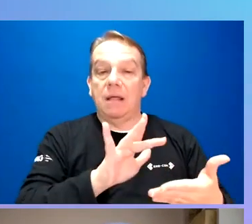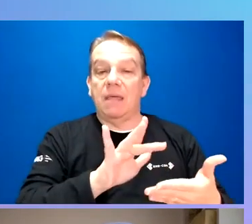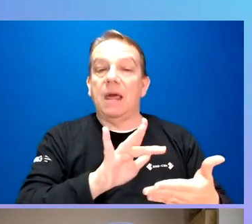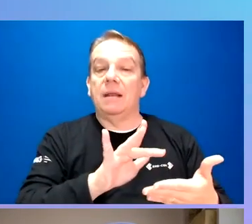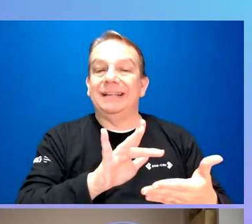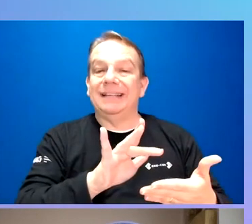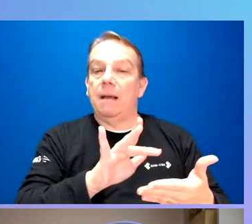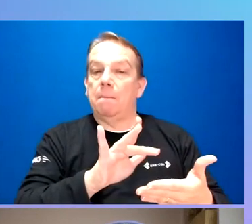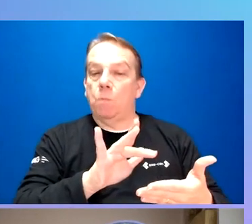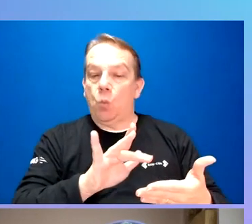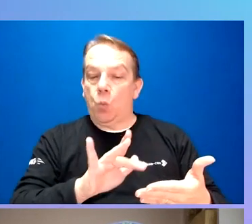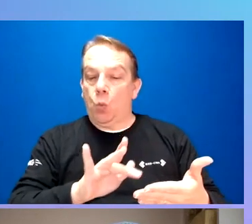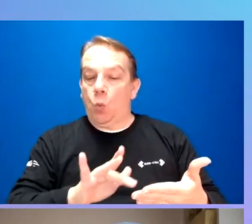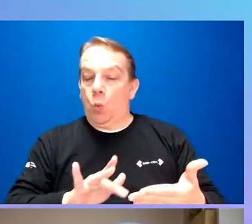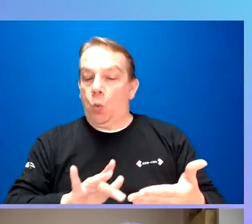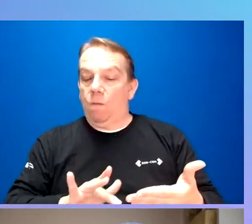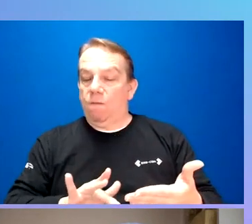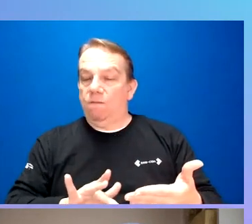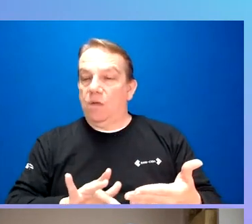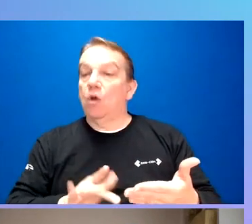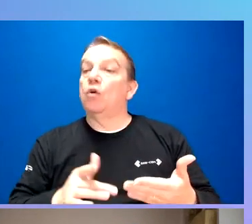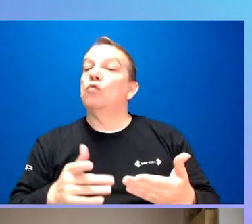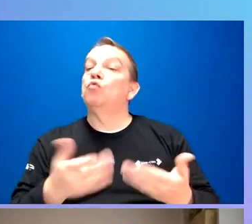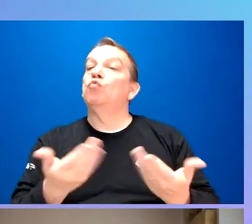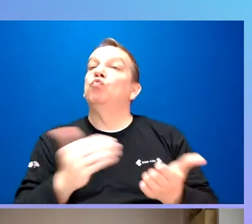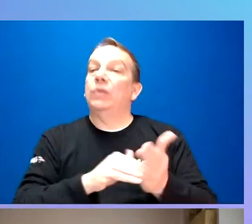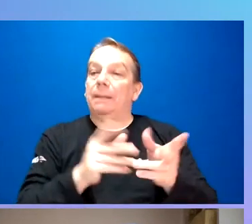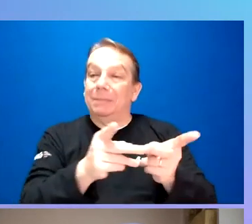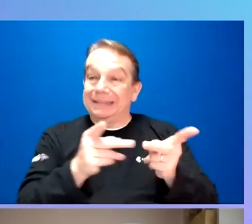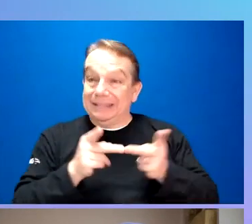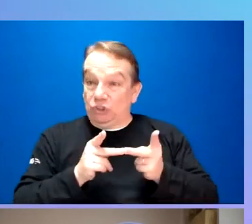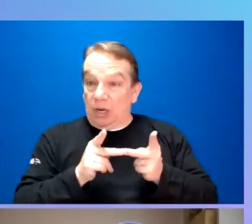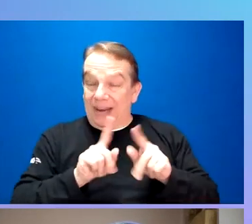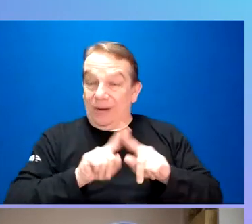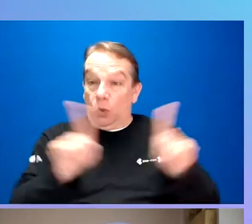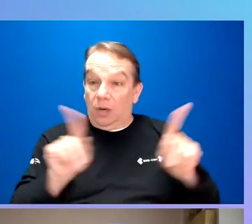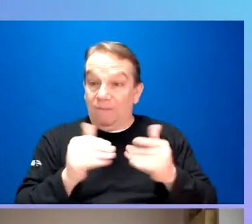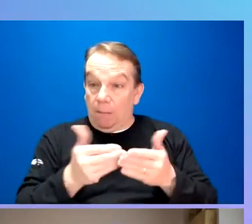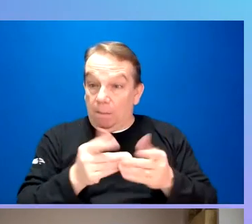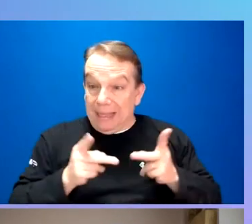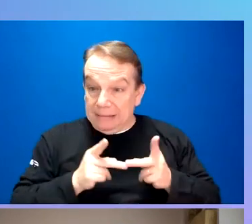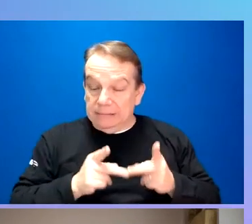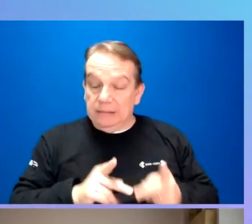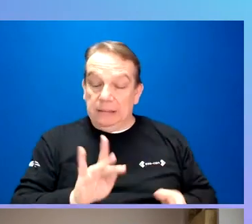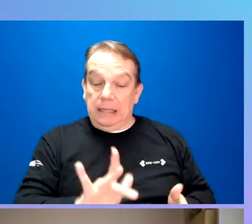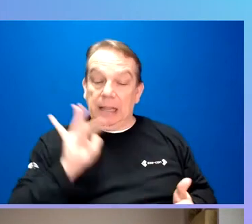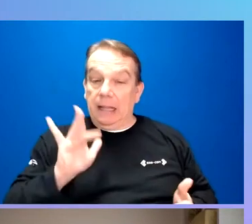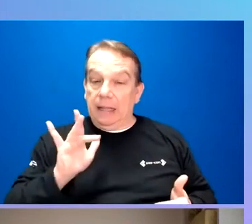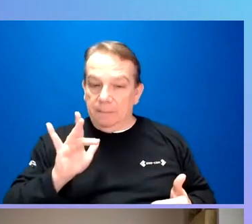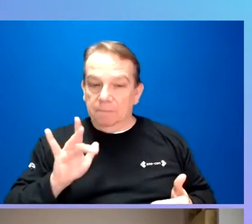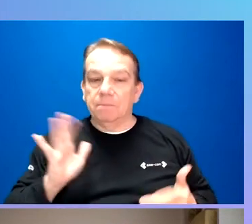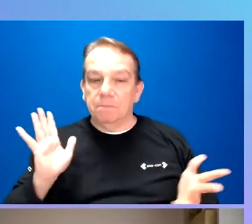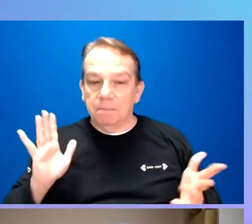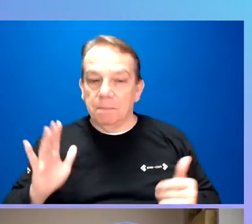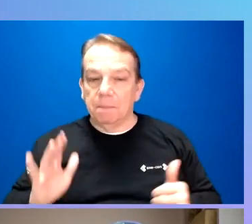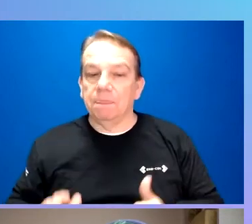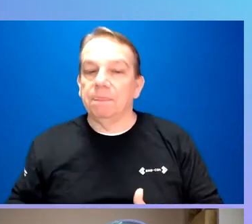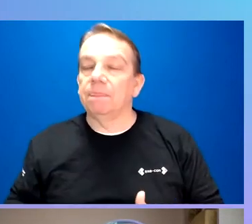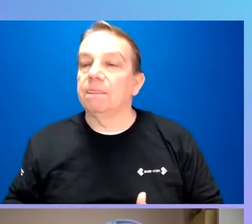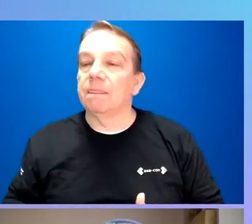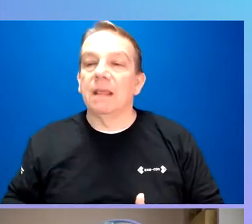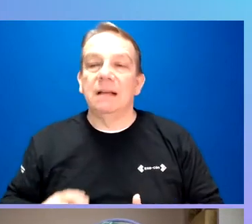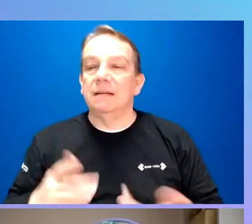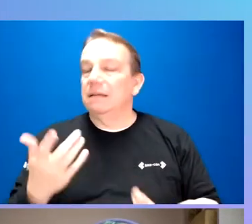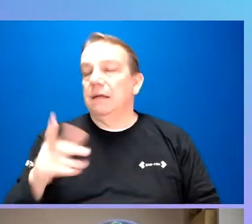performing a repositioning of the pointer, and finally releasing the pointer at the end point. So for some of us, dragging may be a very intuitive